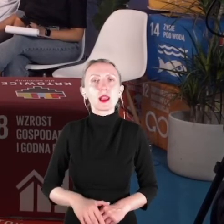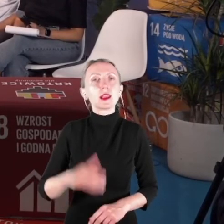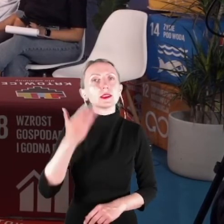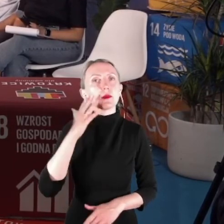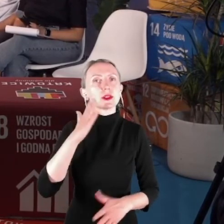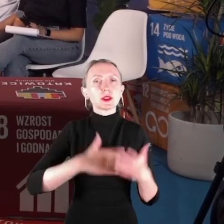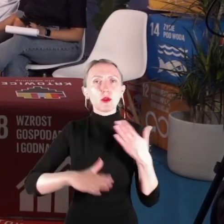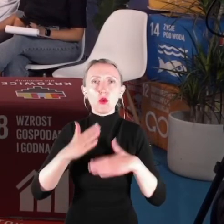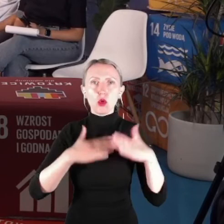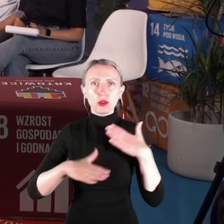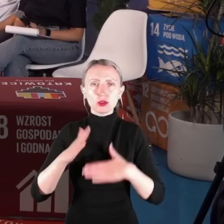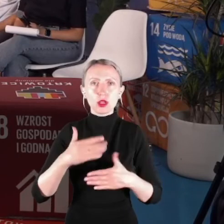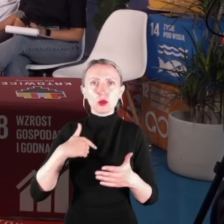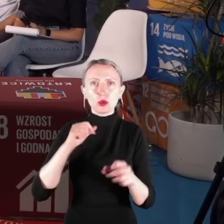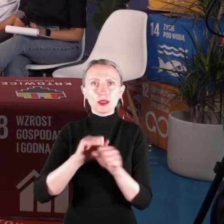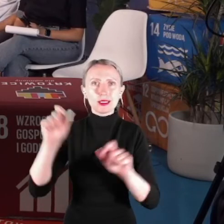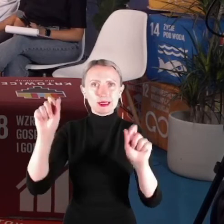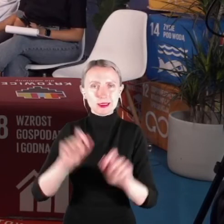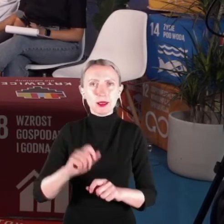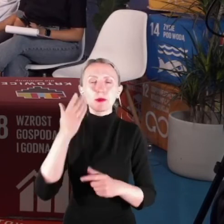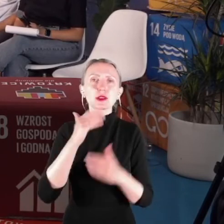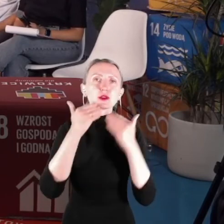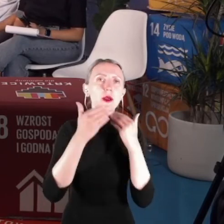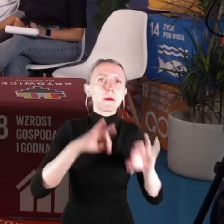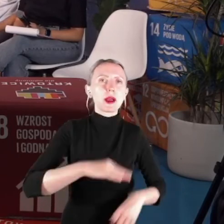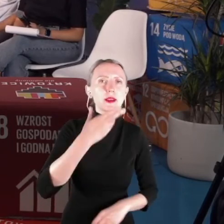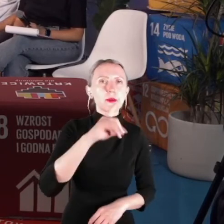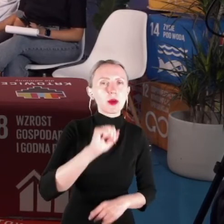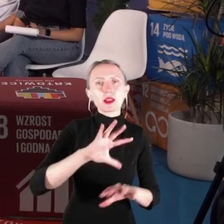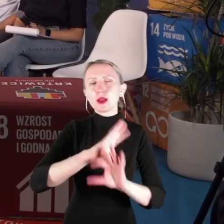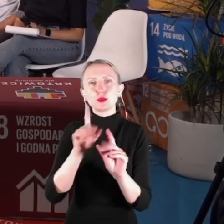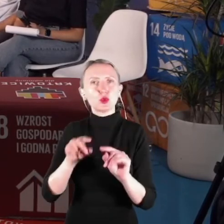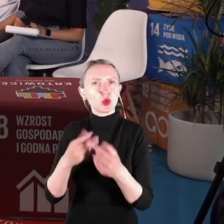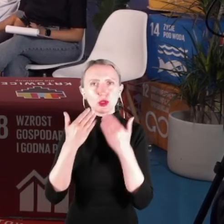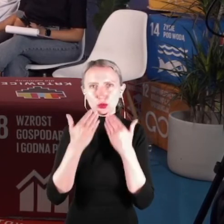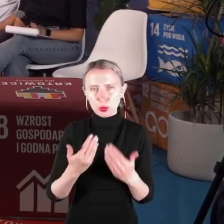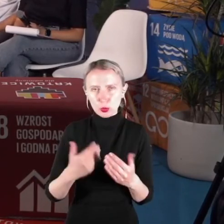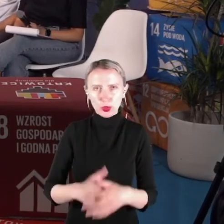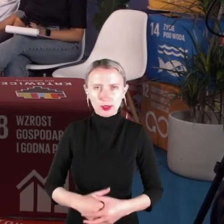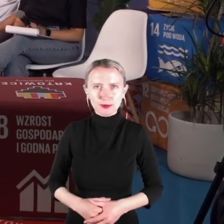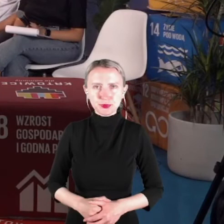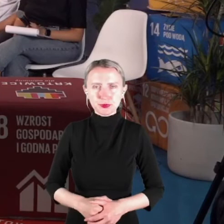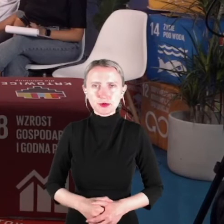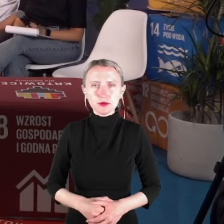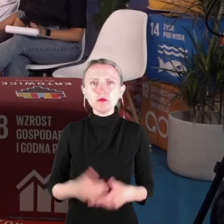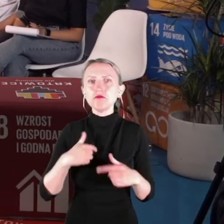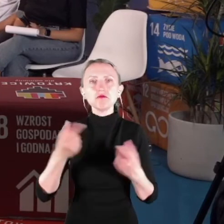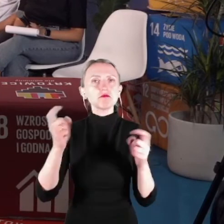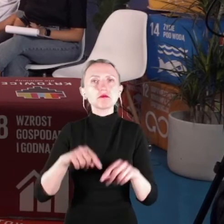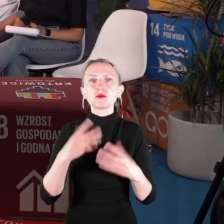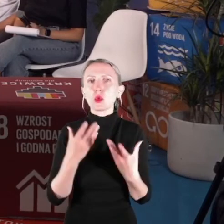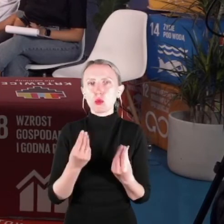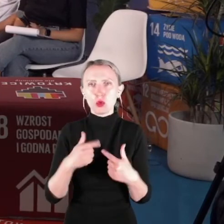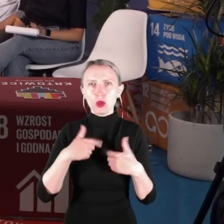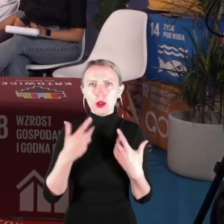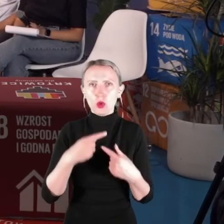you, Magda, and the other hosts. I'm here to tell you about some good practices.